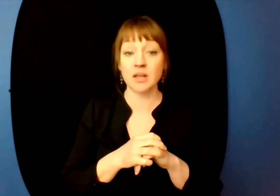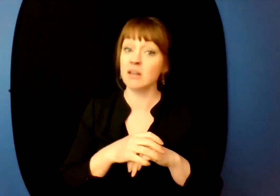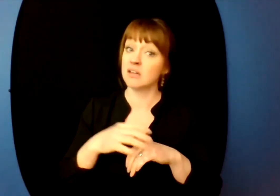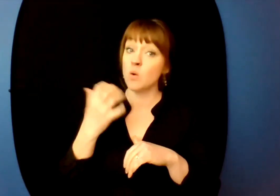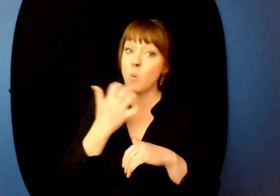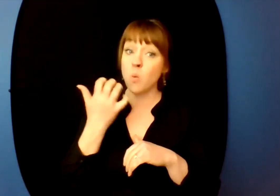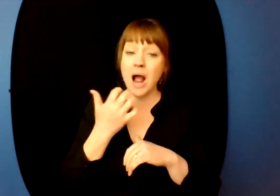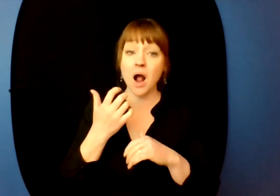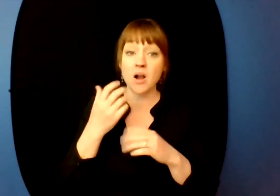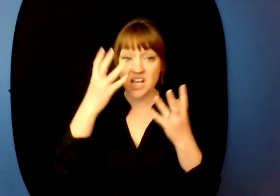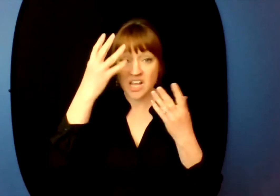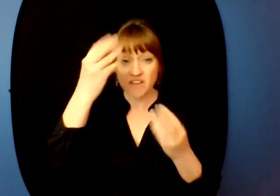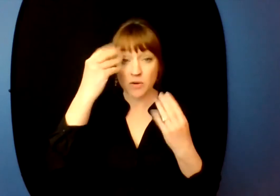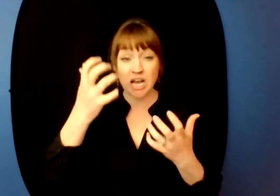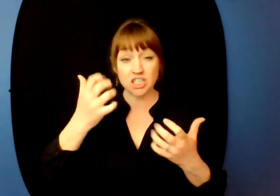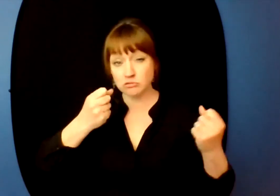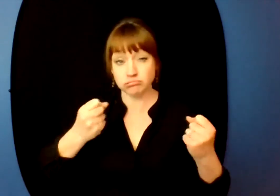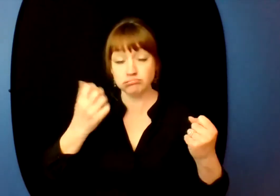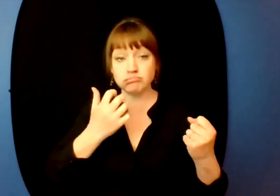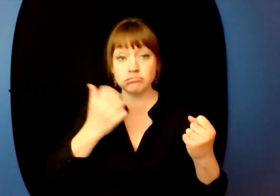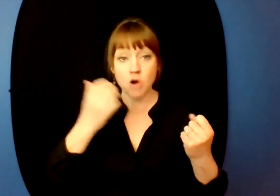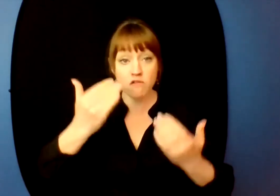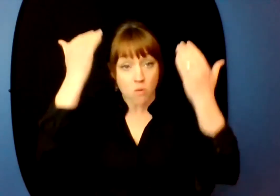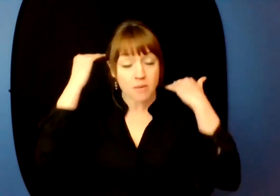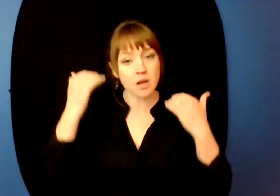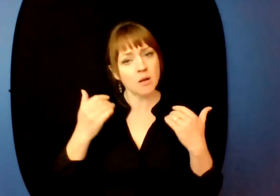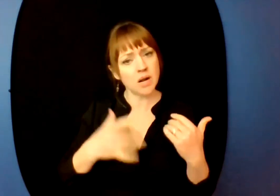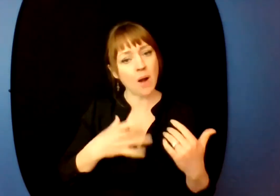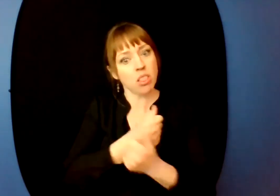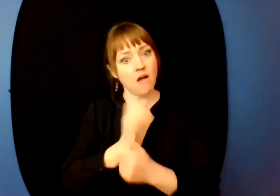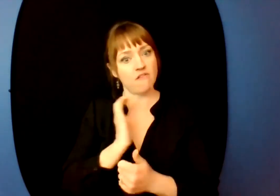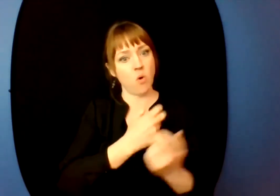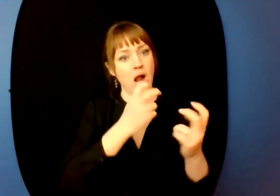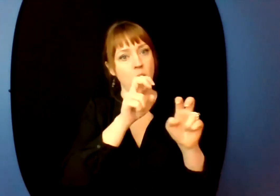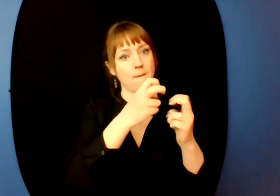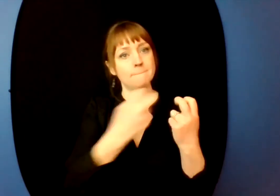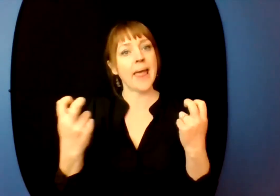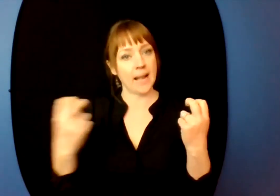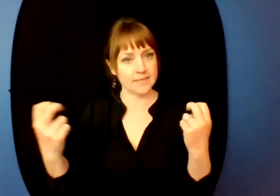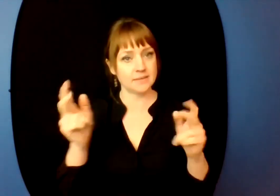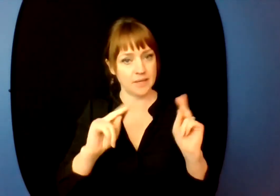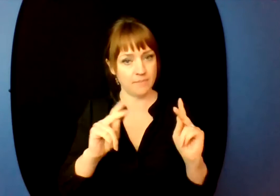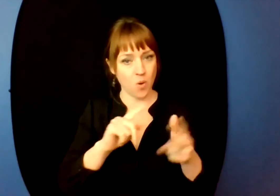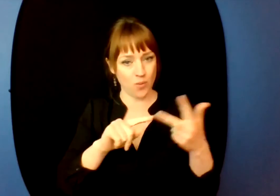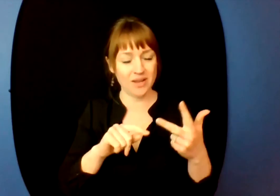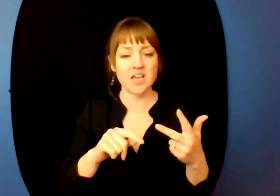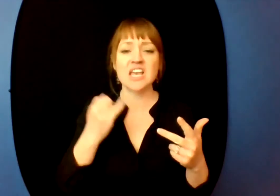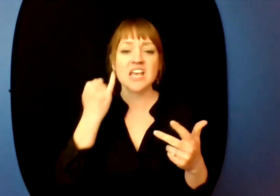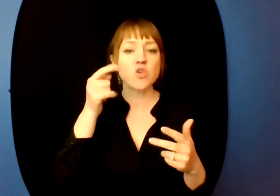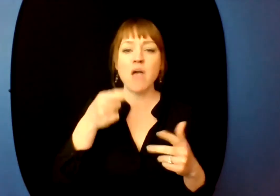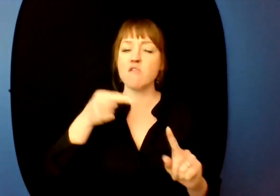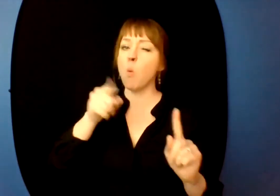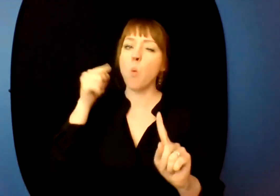be a lot of information. I'd love for each of our 3 panelists to, if you have one biggest point take